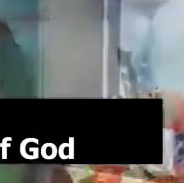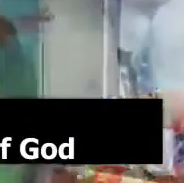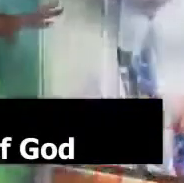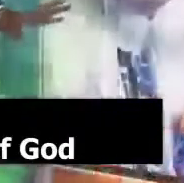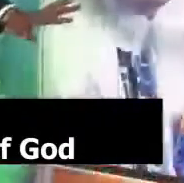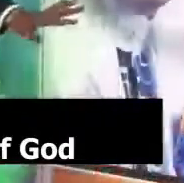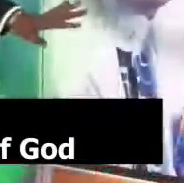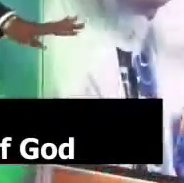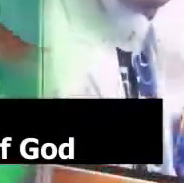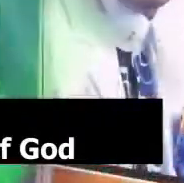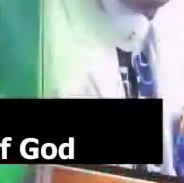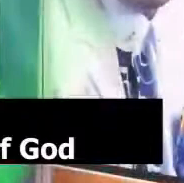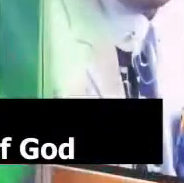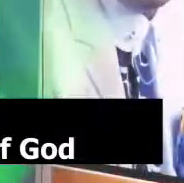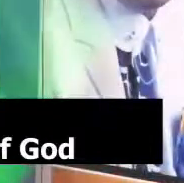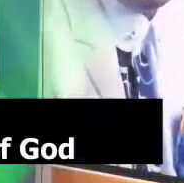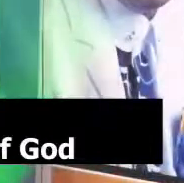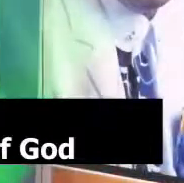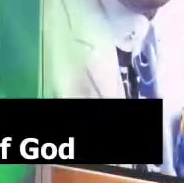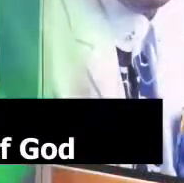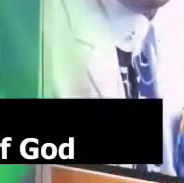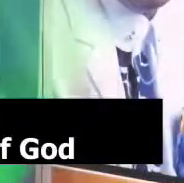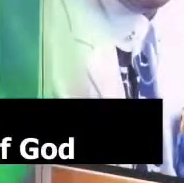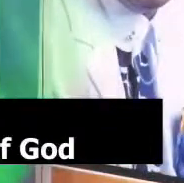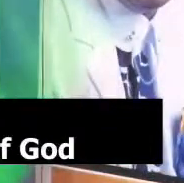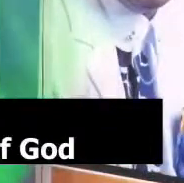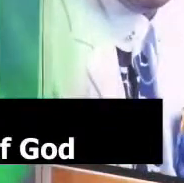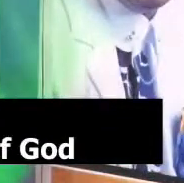the goodness of